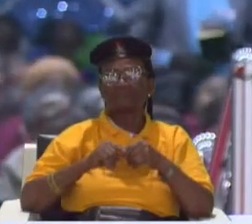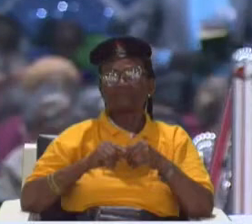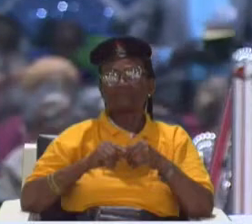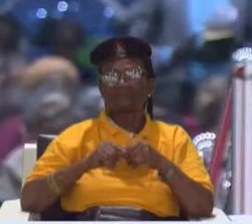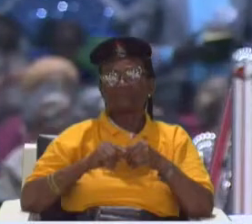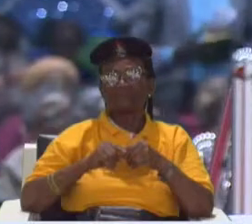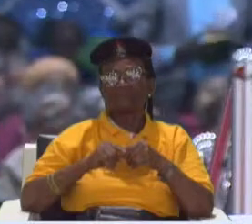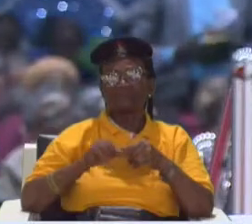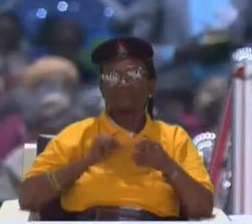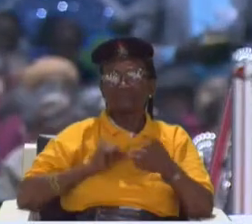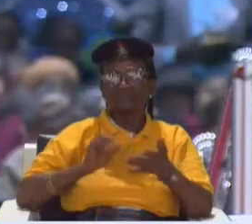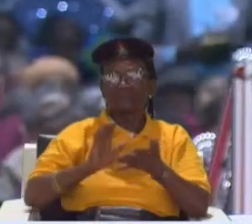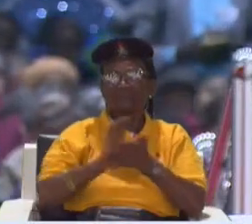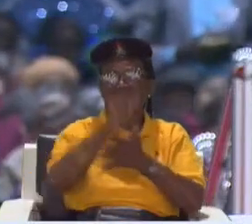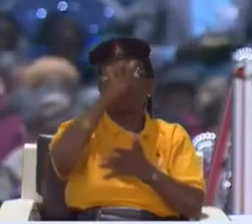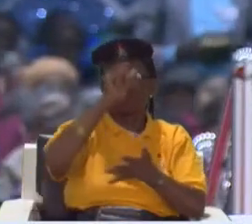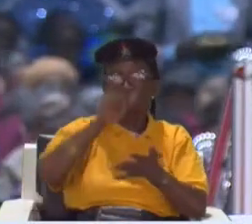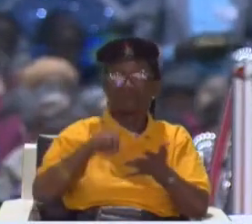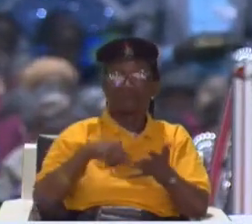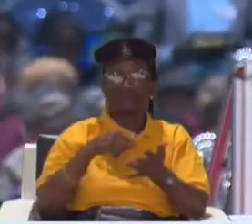And I believe this is for many of us.